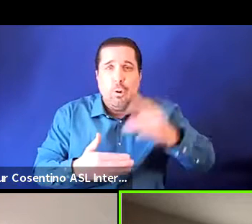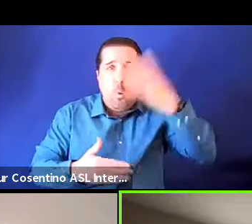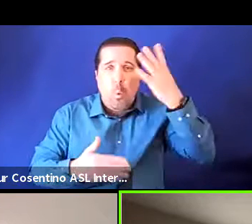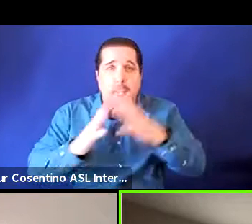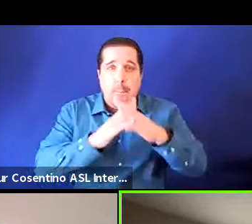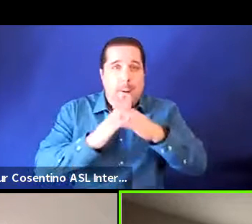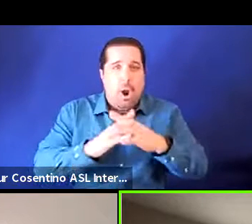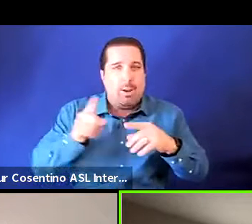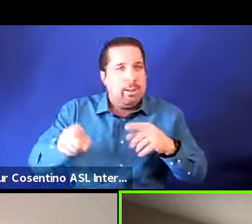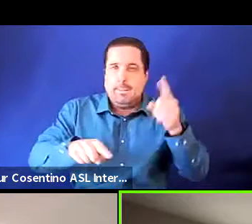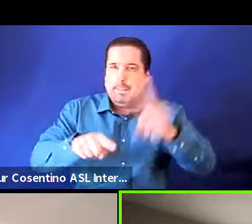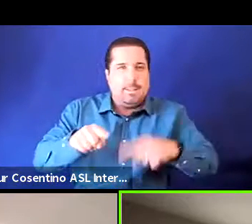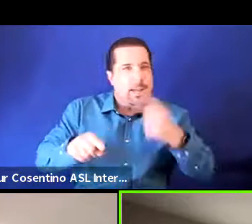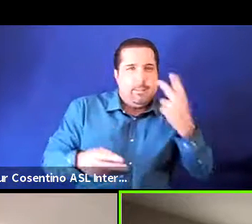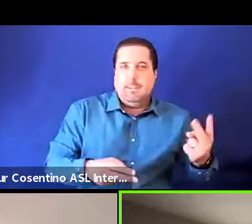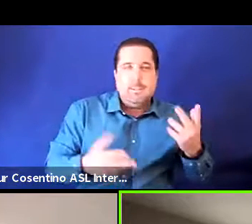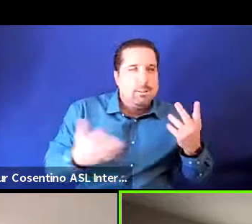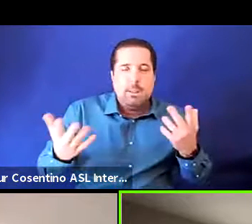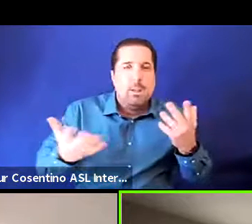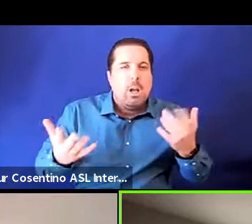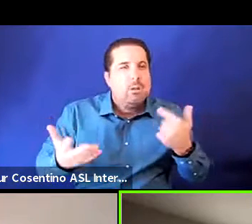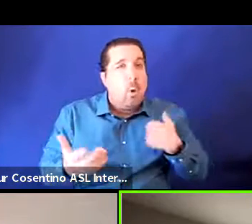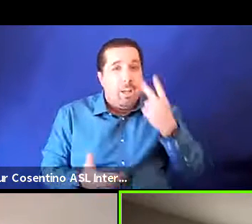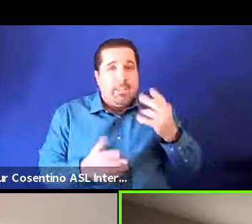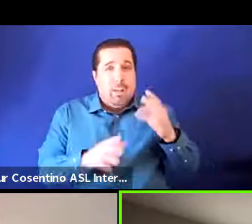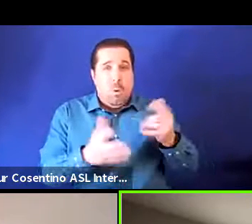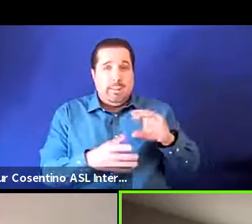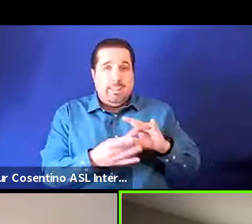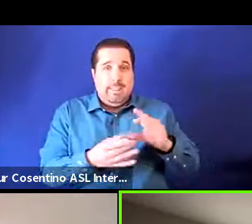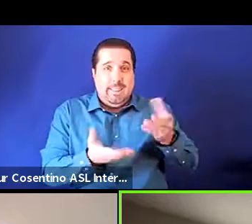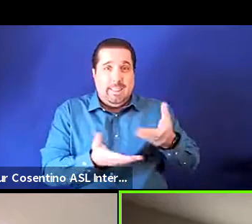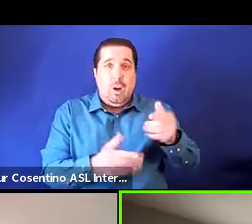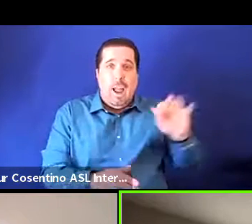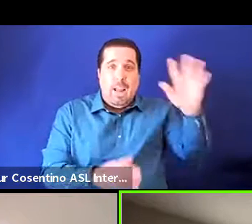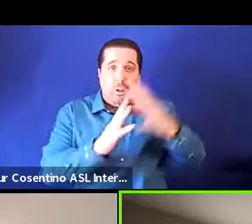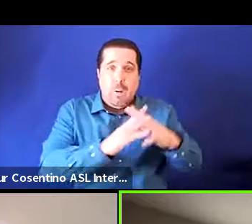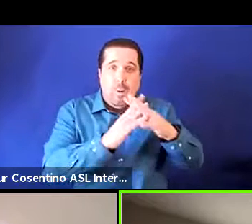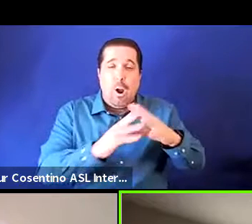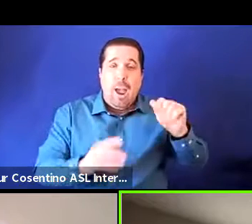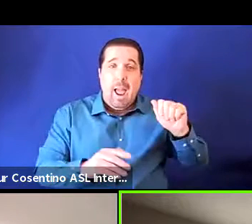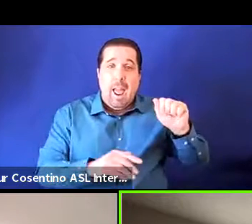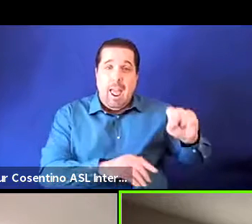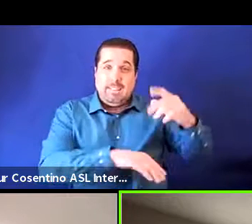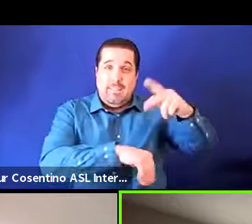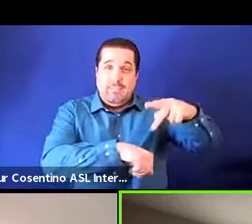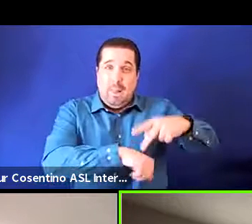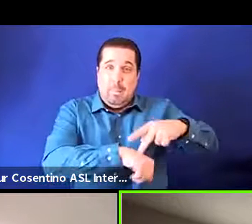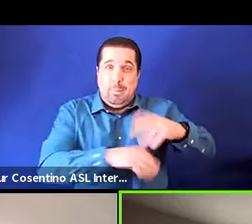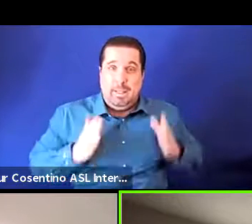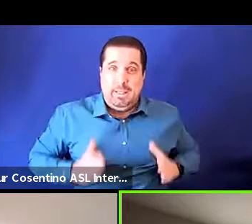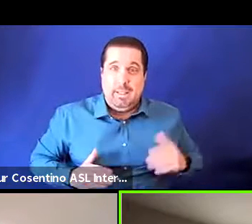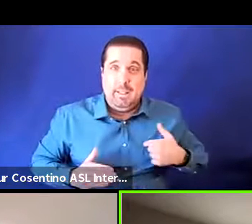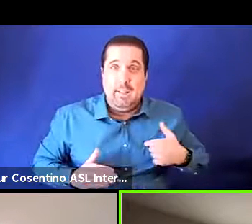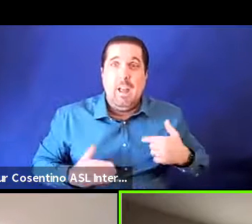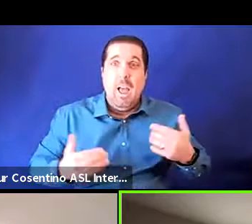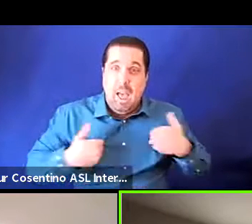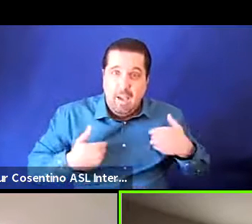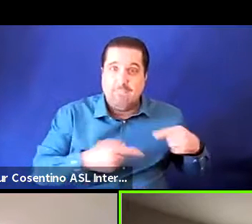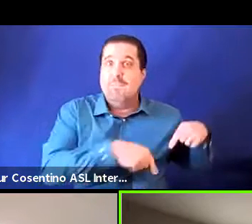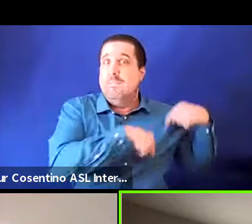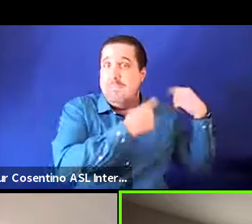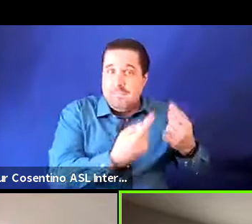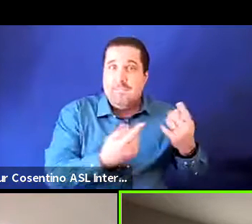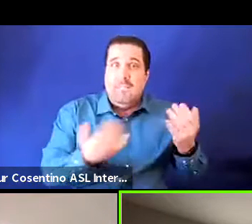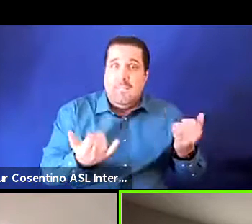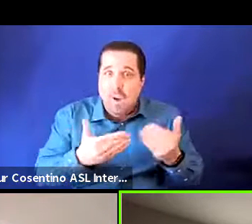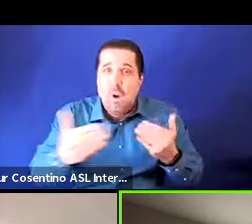cannot. And I state that here to also share that as an Asian American, as a Filipinx who may and has and does go through my own